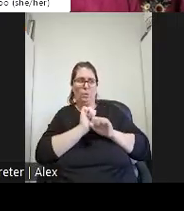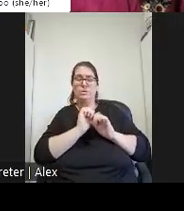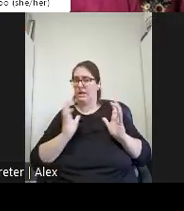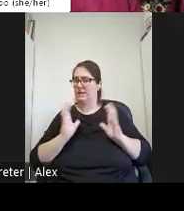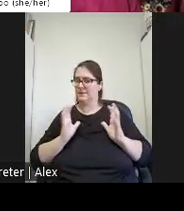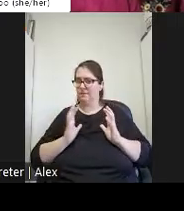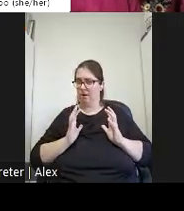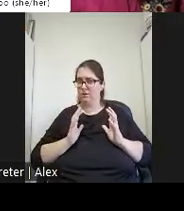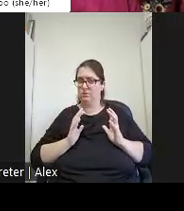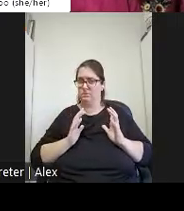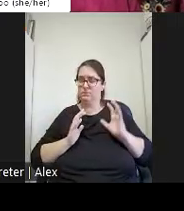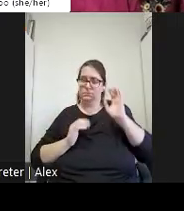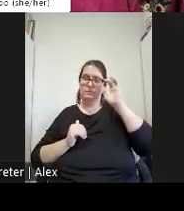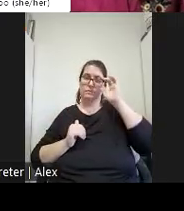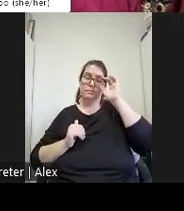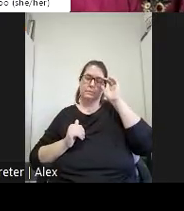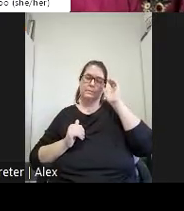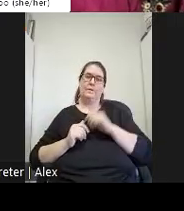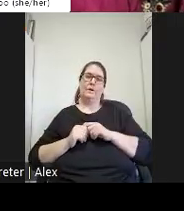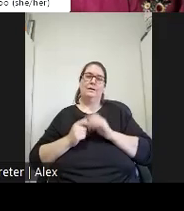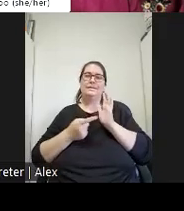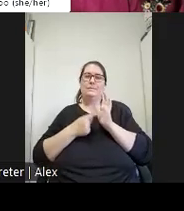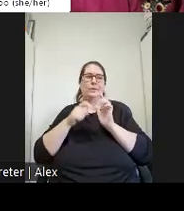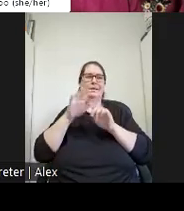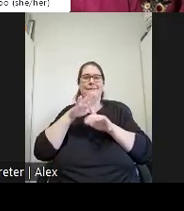And in terms of